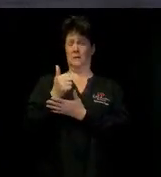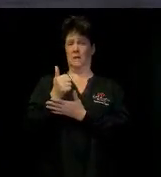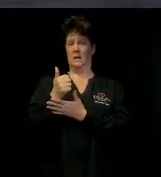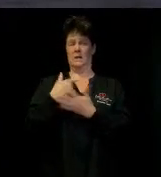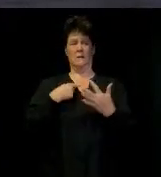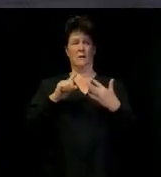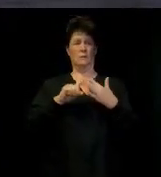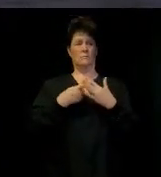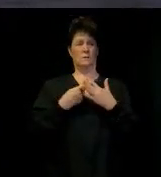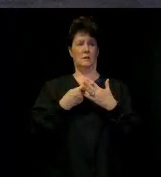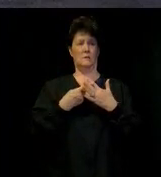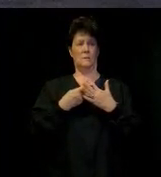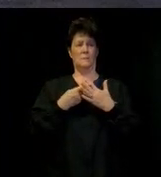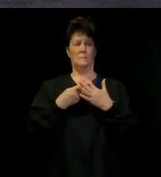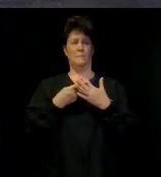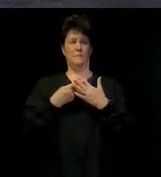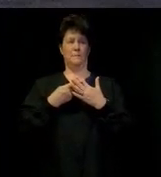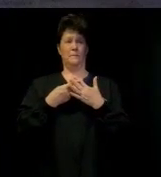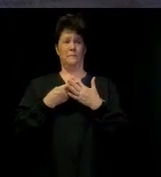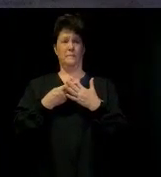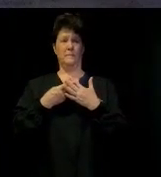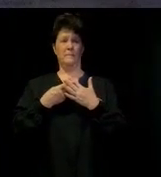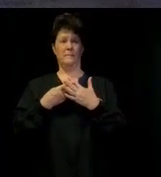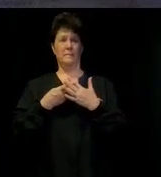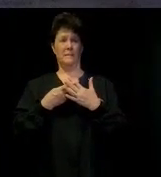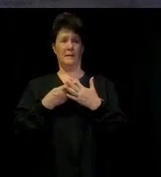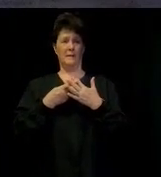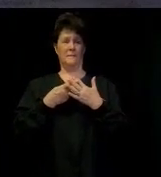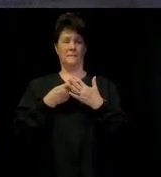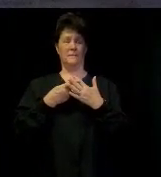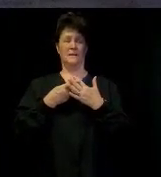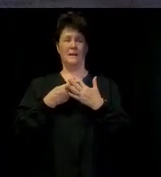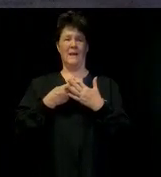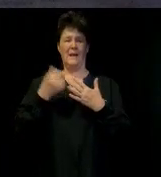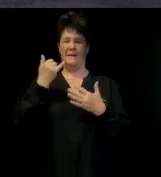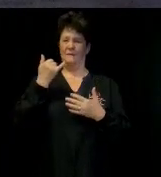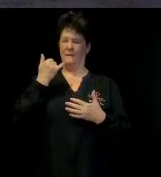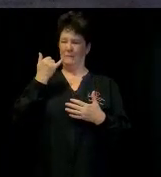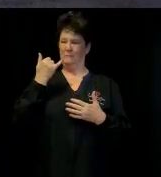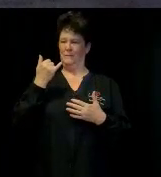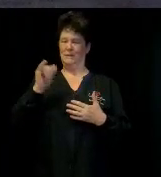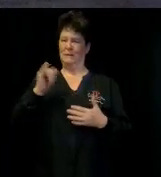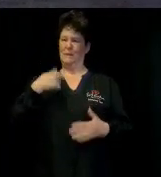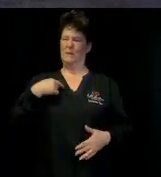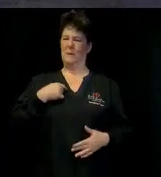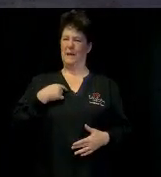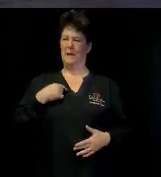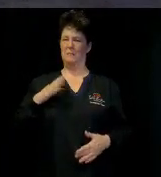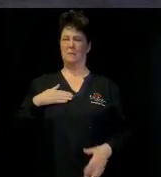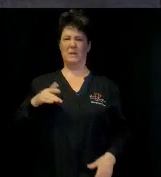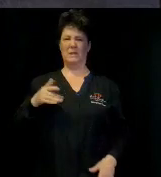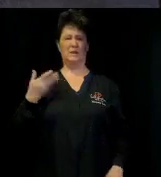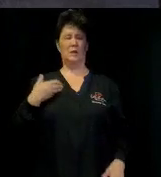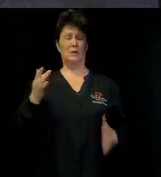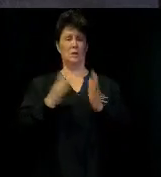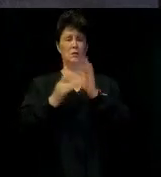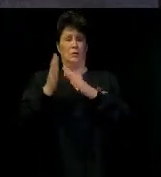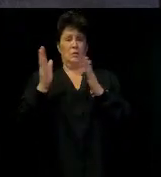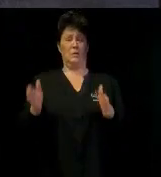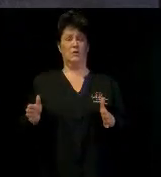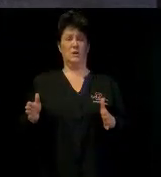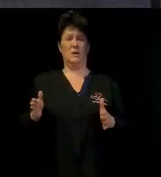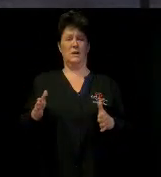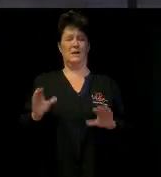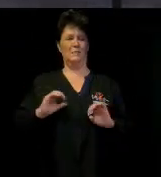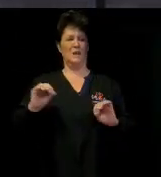Pastor waits when he listens for the Lord. So if you're out there and you're like, man, I'm going to wait him out. It won't happen. He'll wait you out,